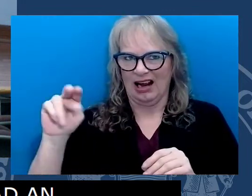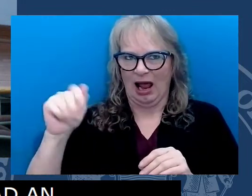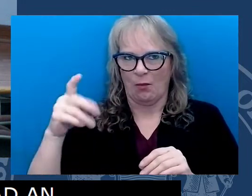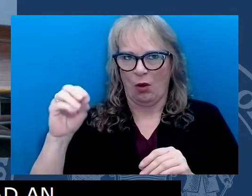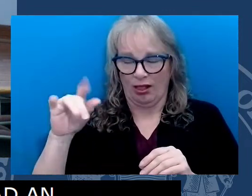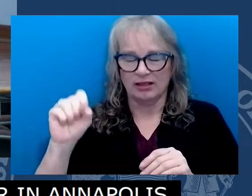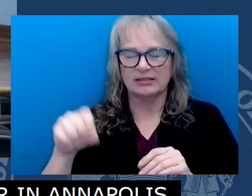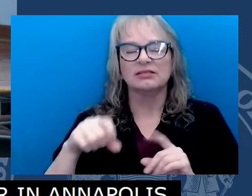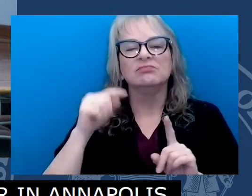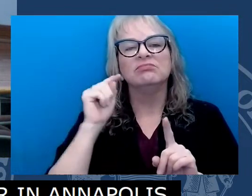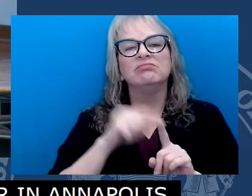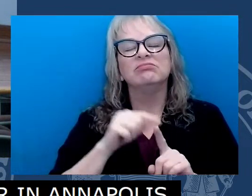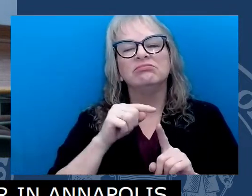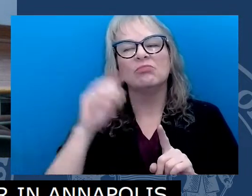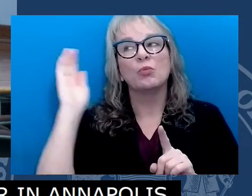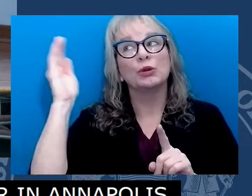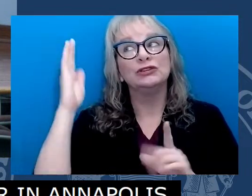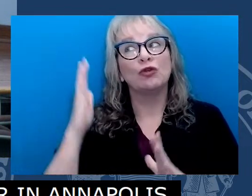the federal